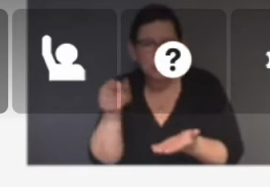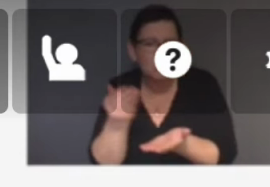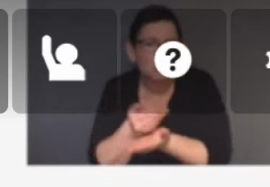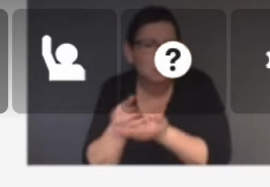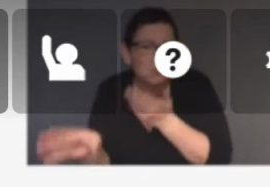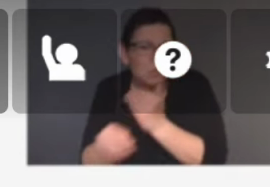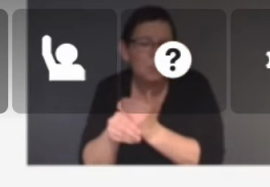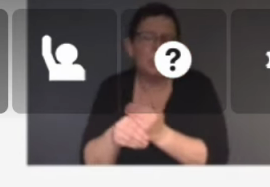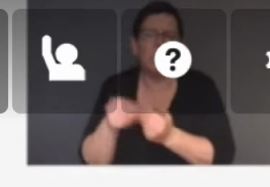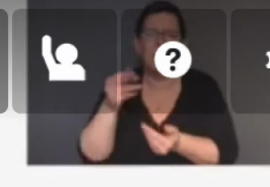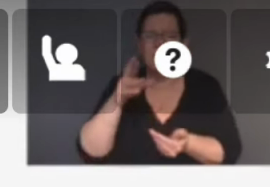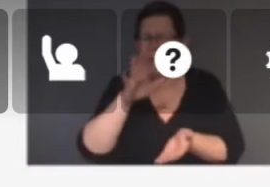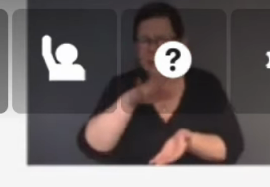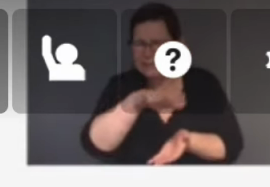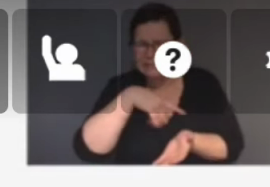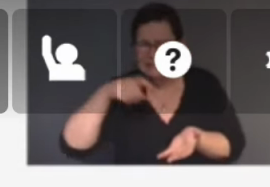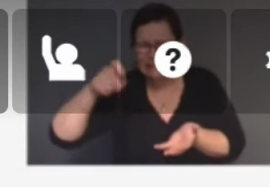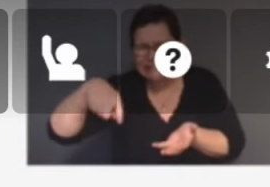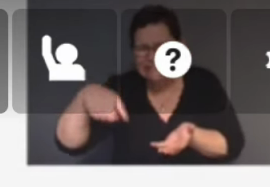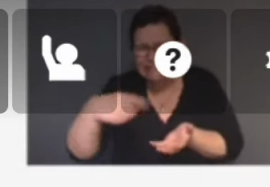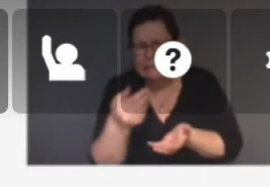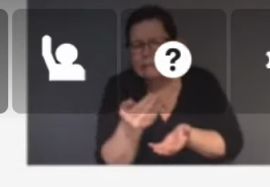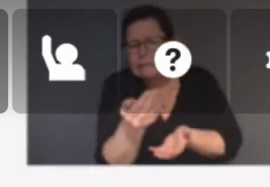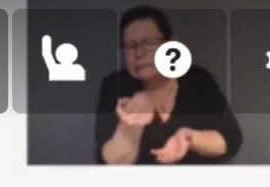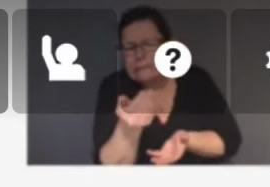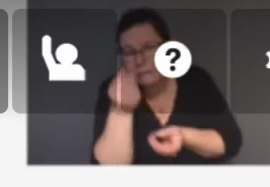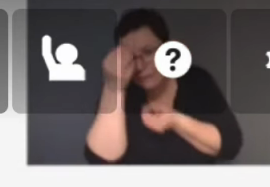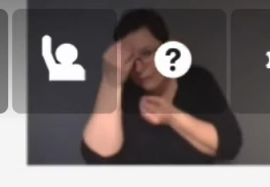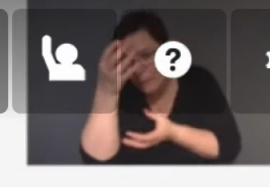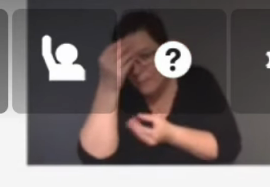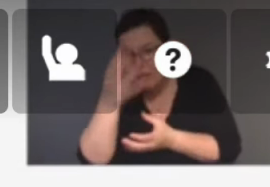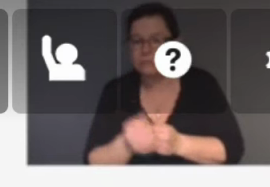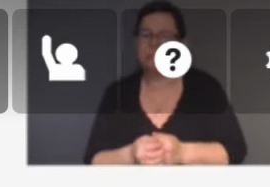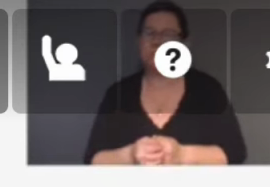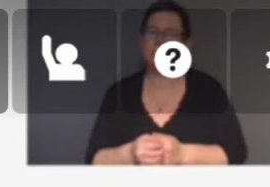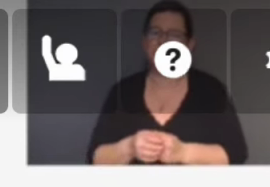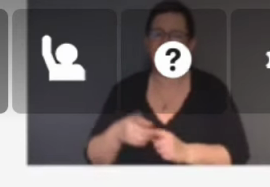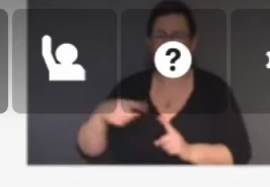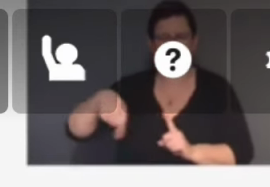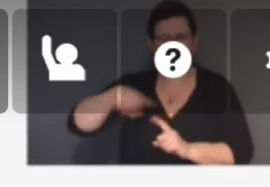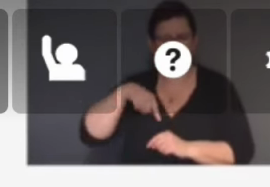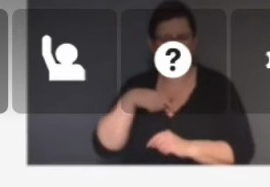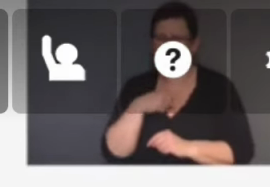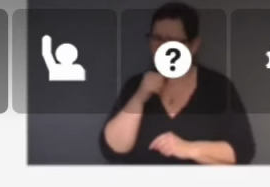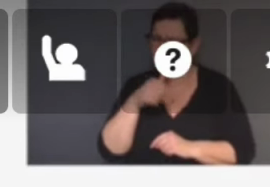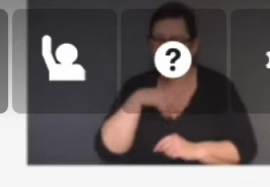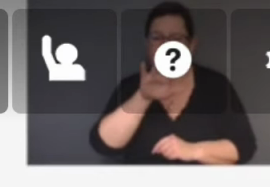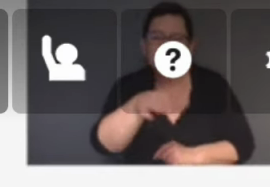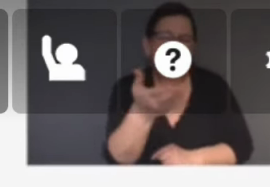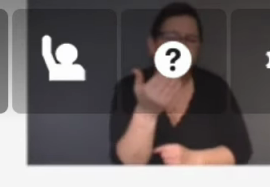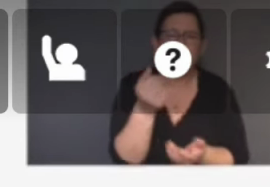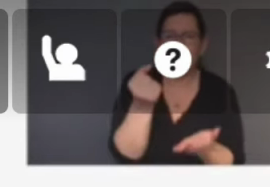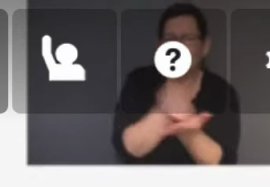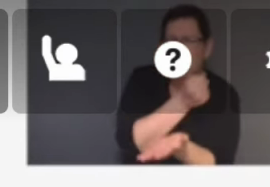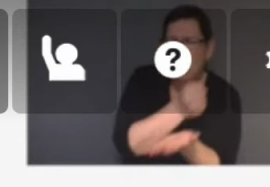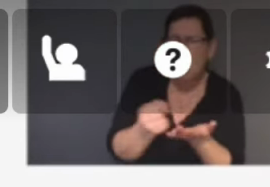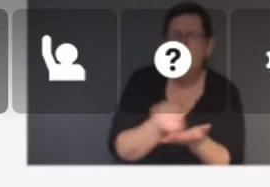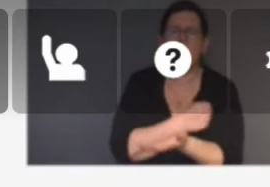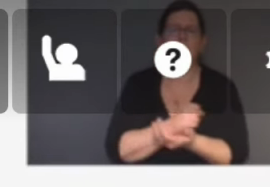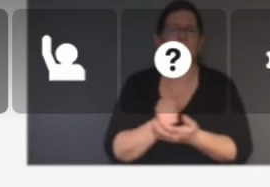bank account number, credit card number, or passport number, or use threats or intimidation tactics.